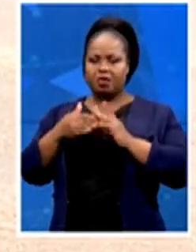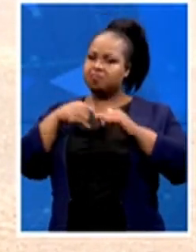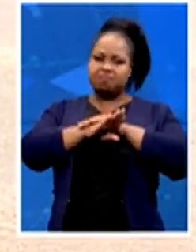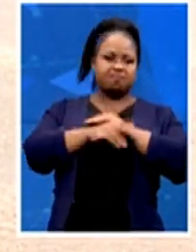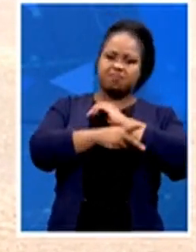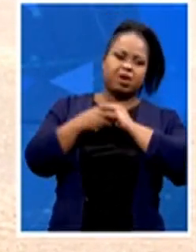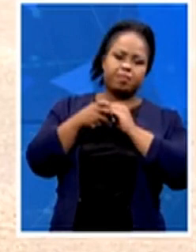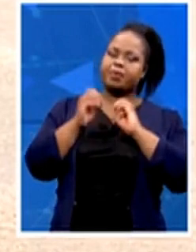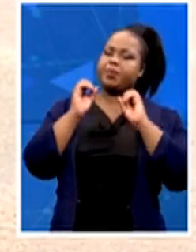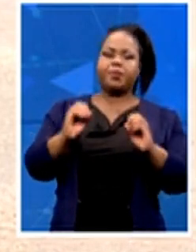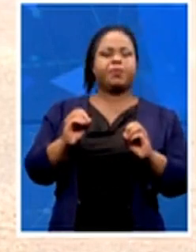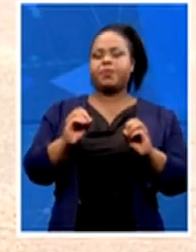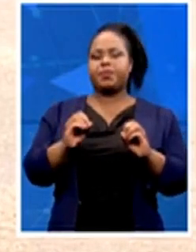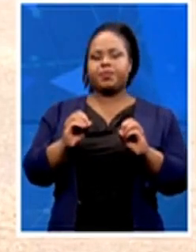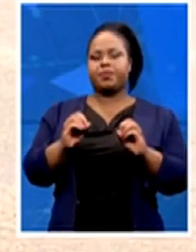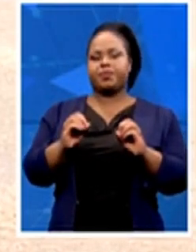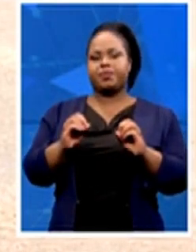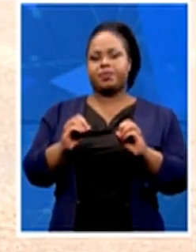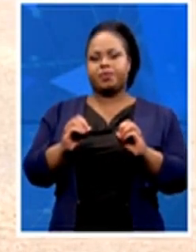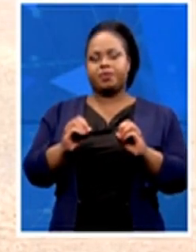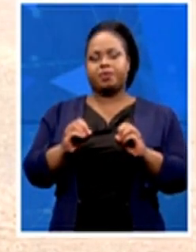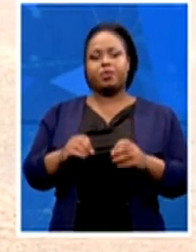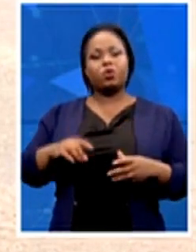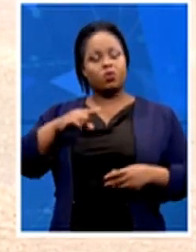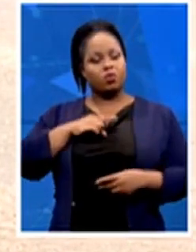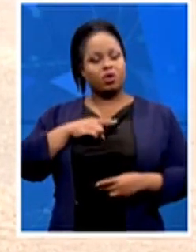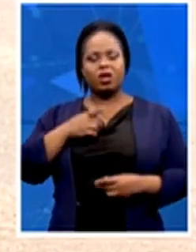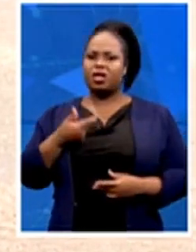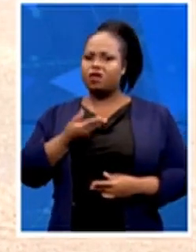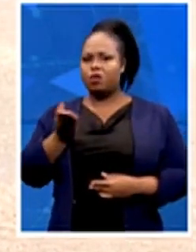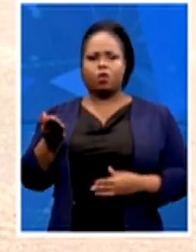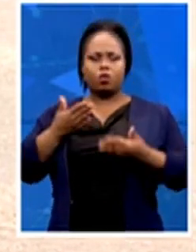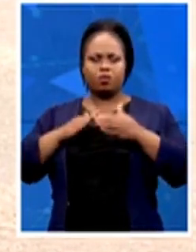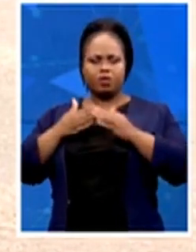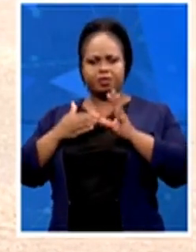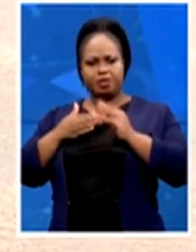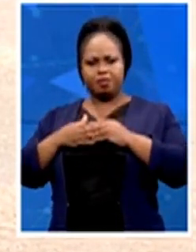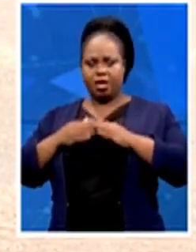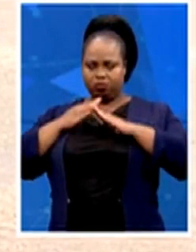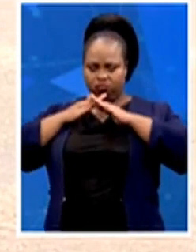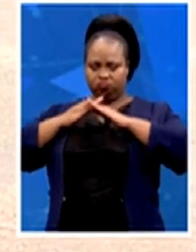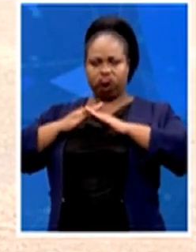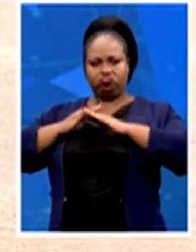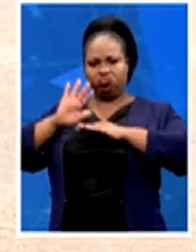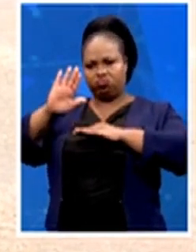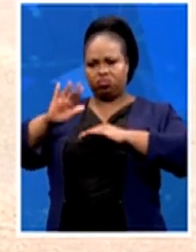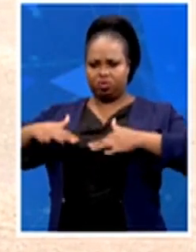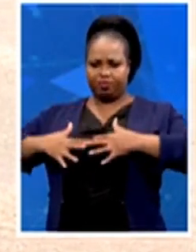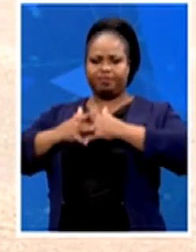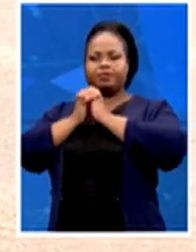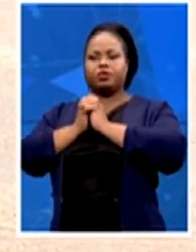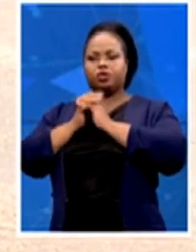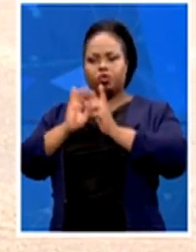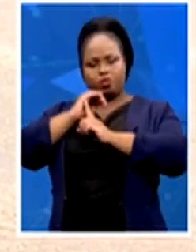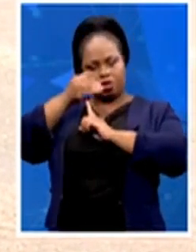looting. This is thanks to all community members coming together and ensuring that they protect their infrastructure. We